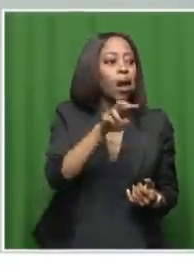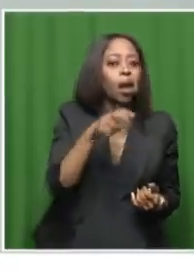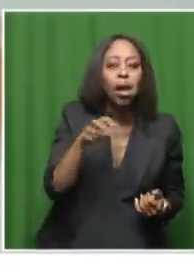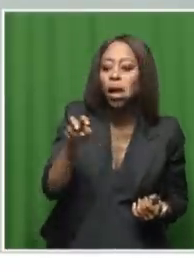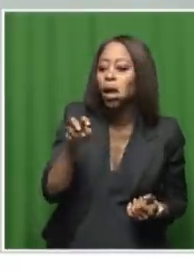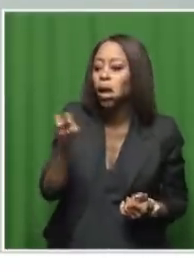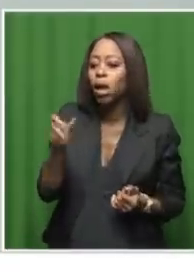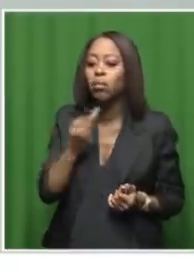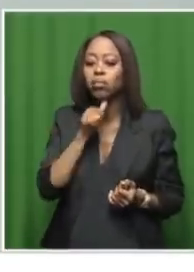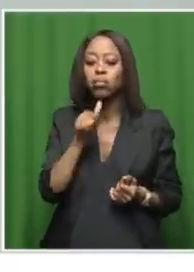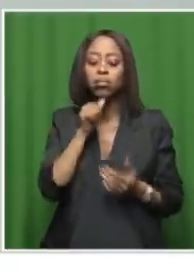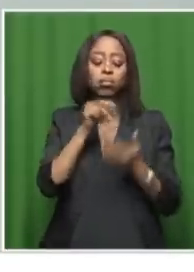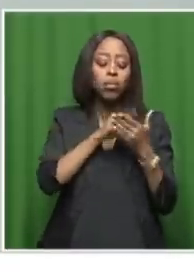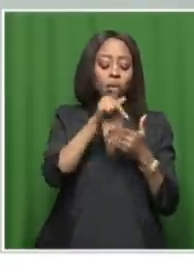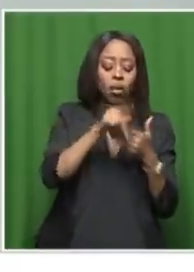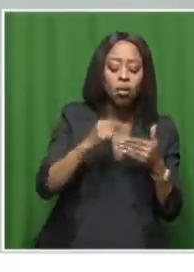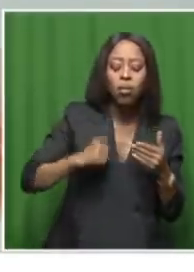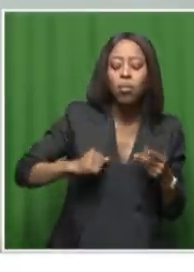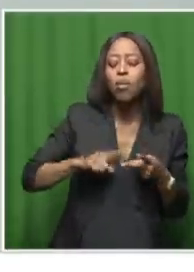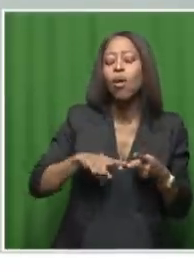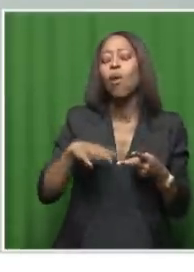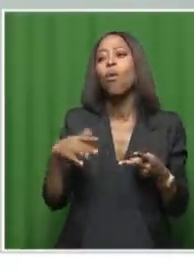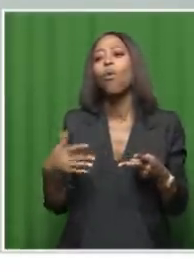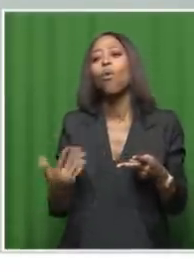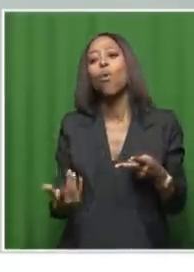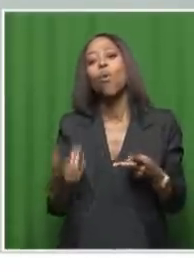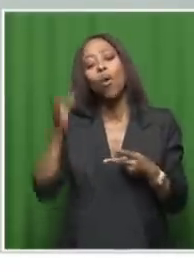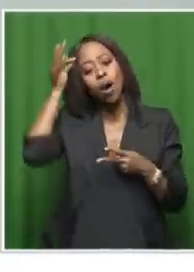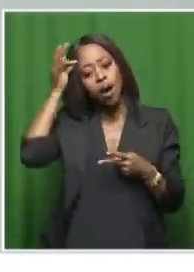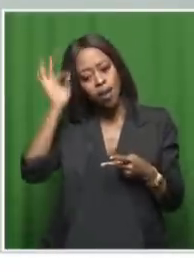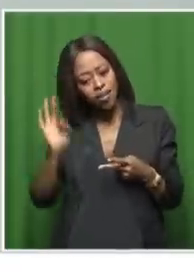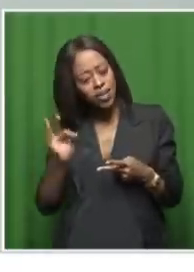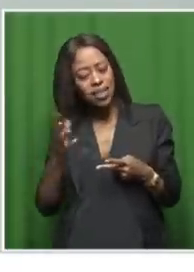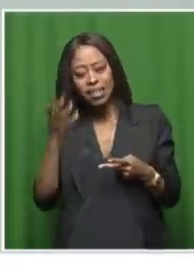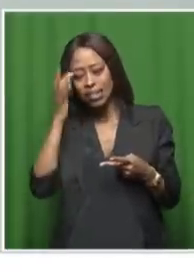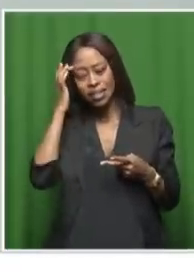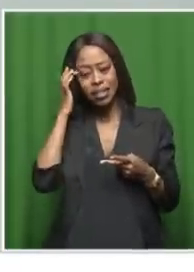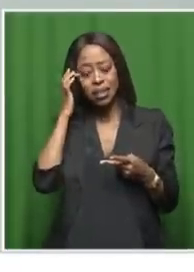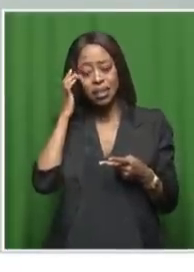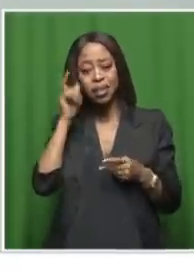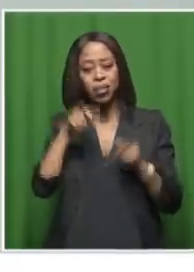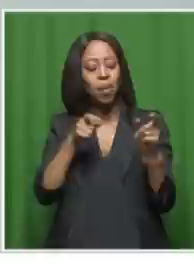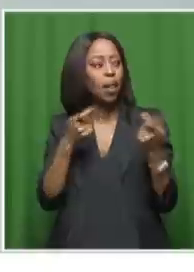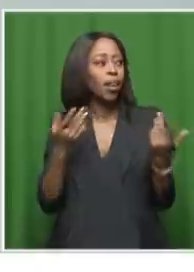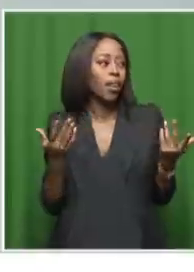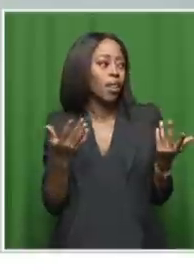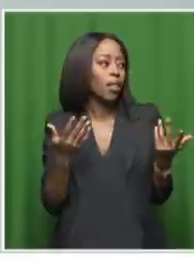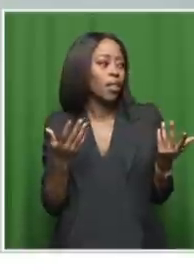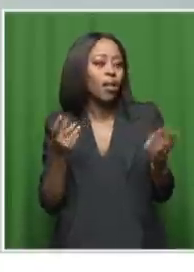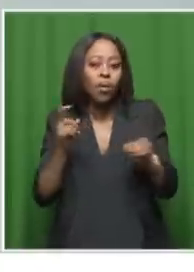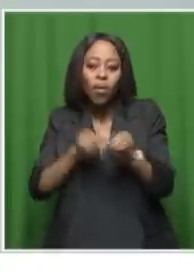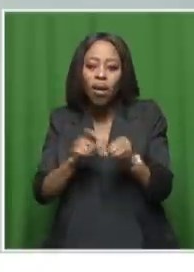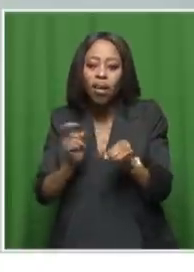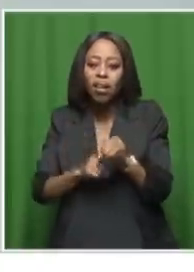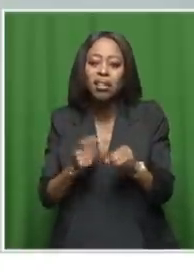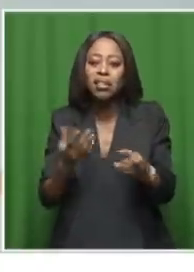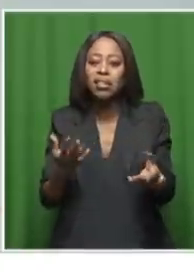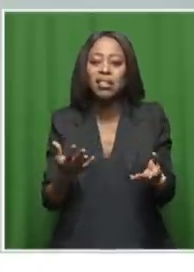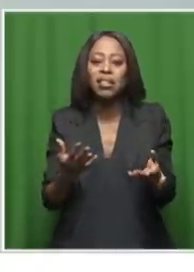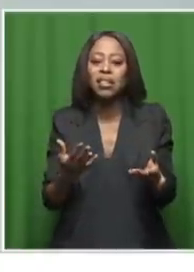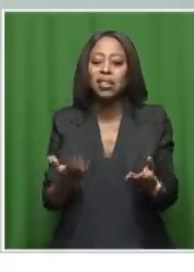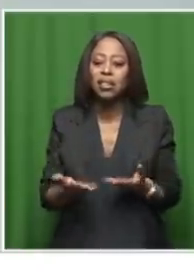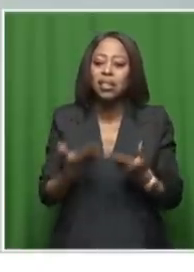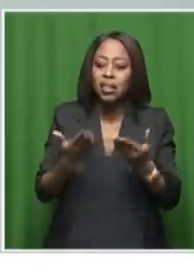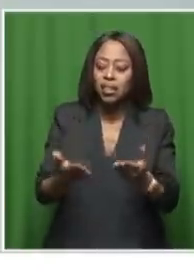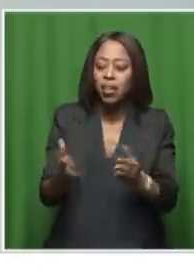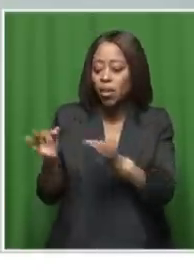it's projects by municipalities or government itself, people complain about the quality of the